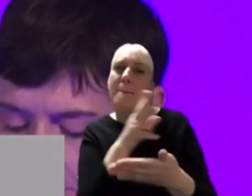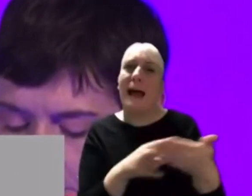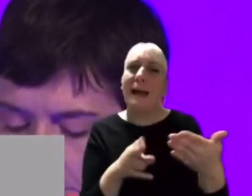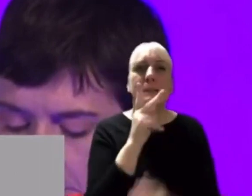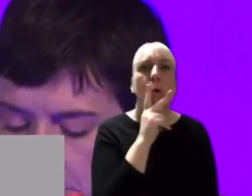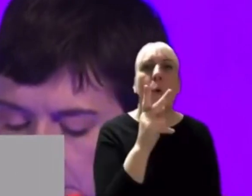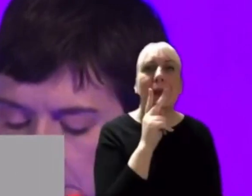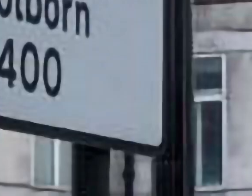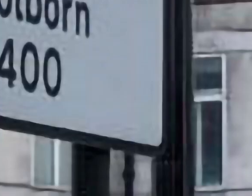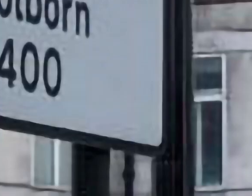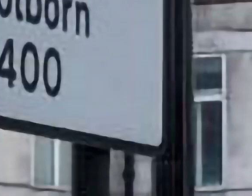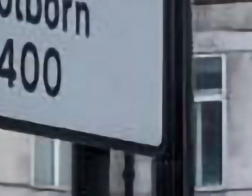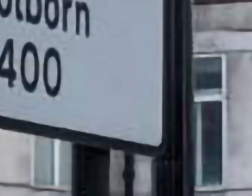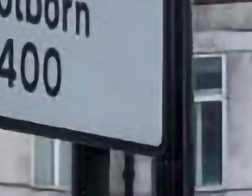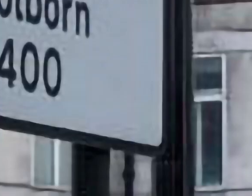can't smoke in pubs.